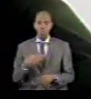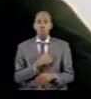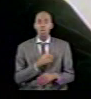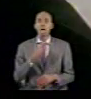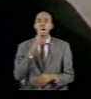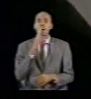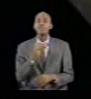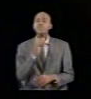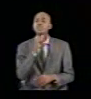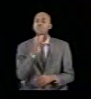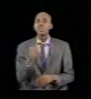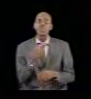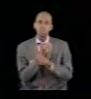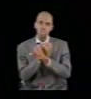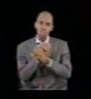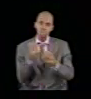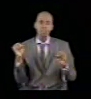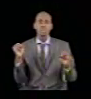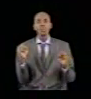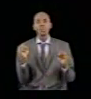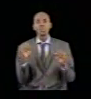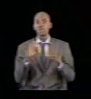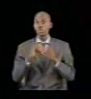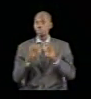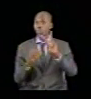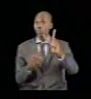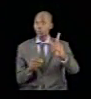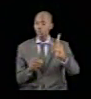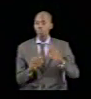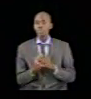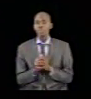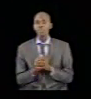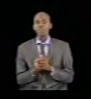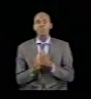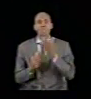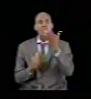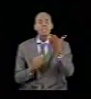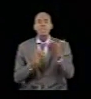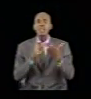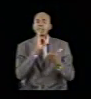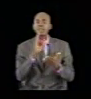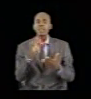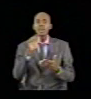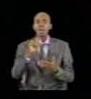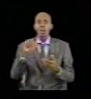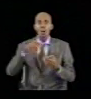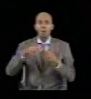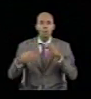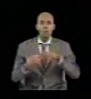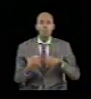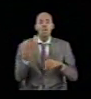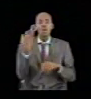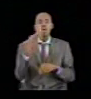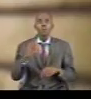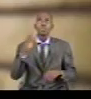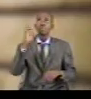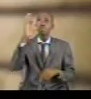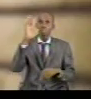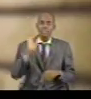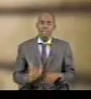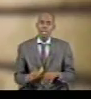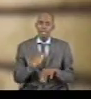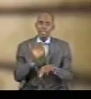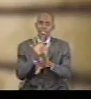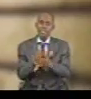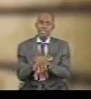not saved. Number two, there is the problem of the preacher's deception. Many of the